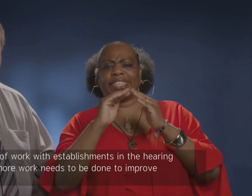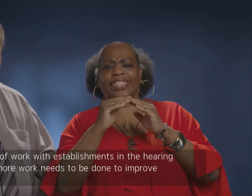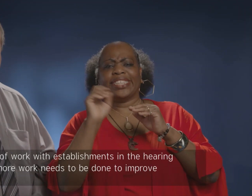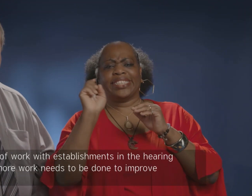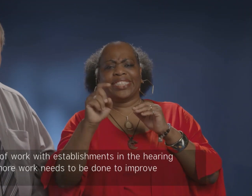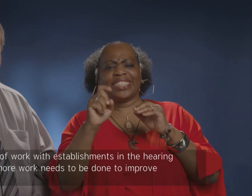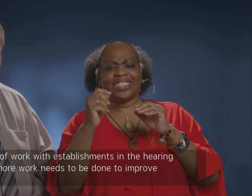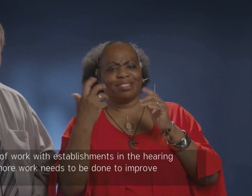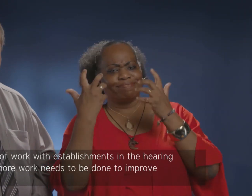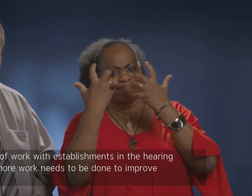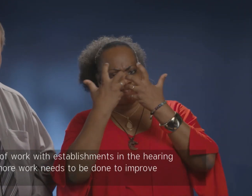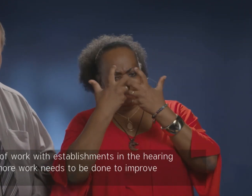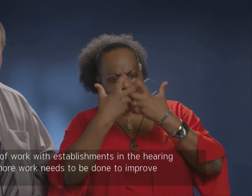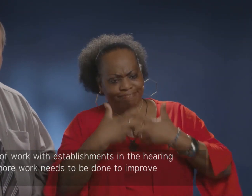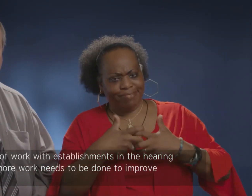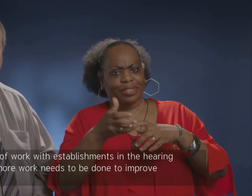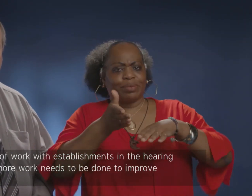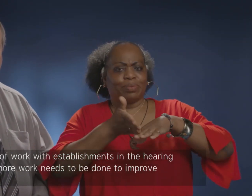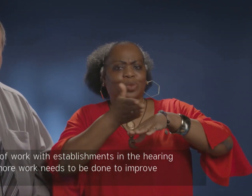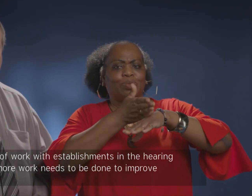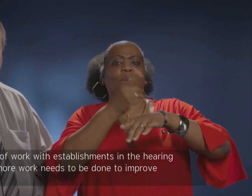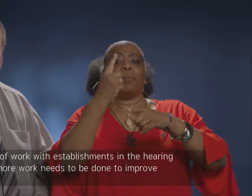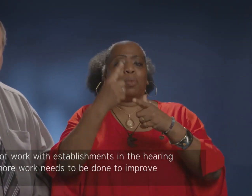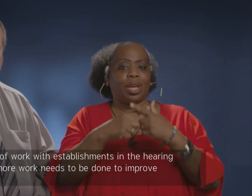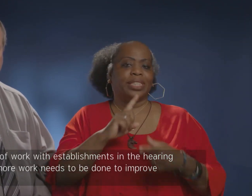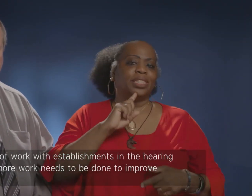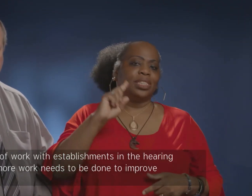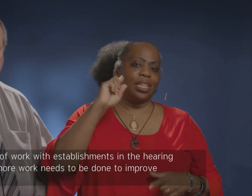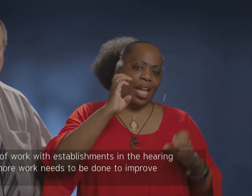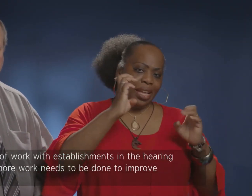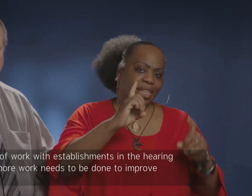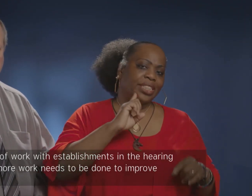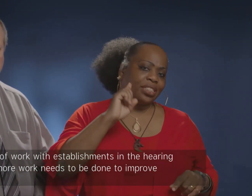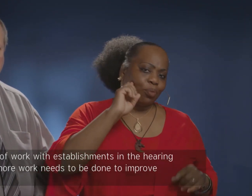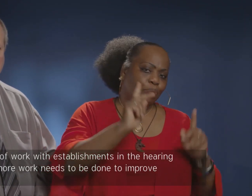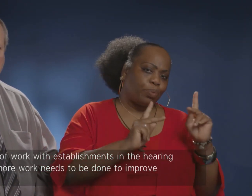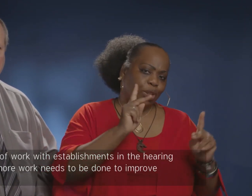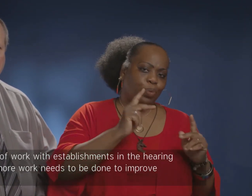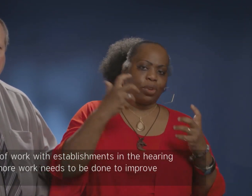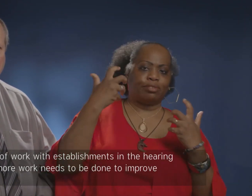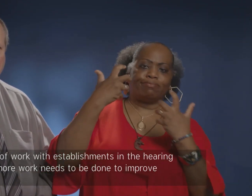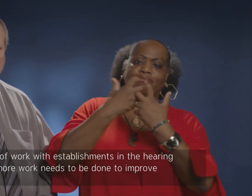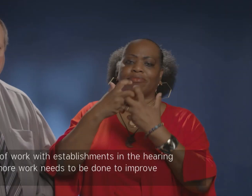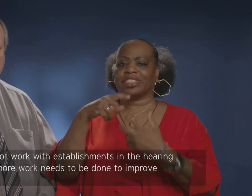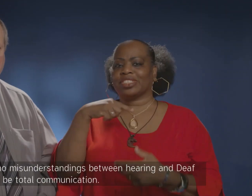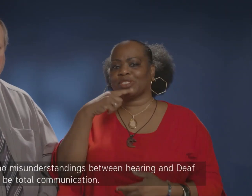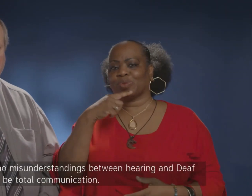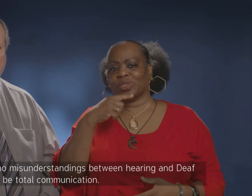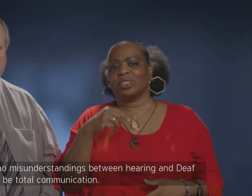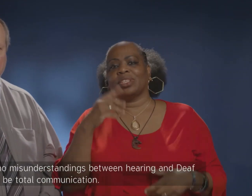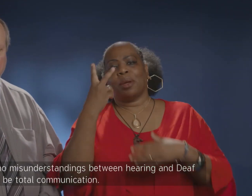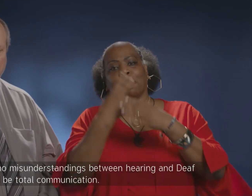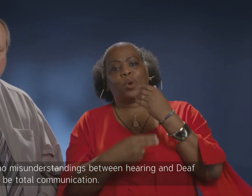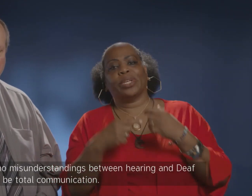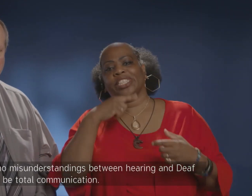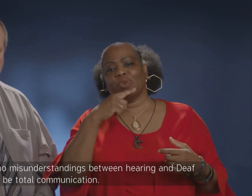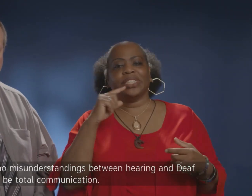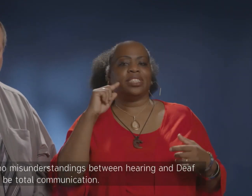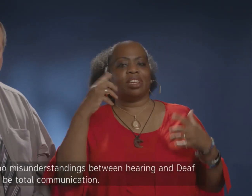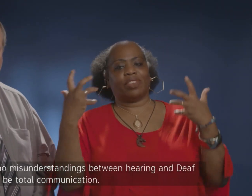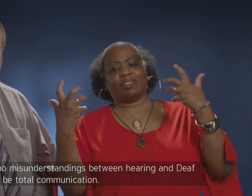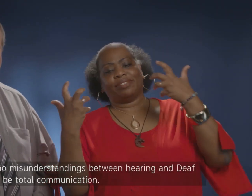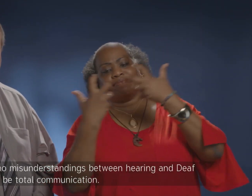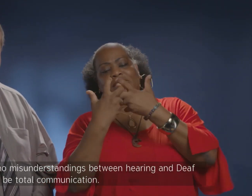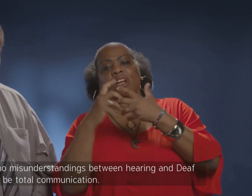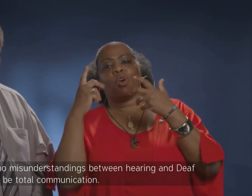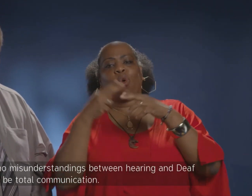of work with these establishments in the hearing community, but more work needs to be done to improve communication. When there are no